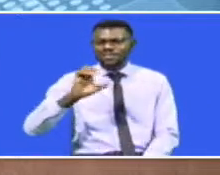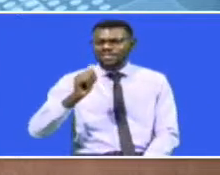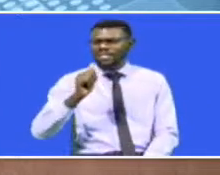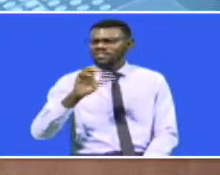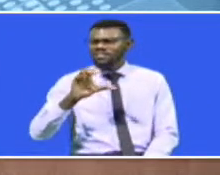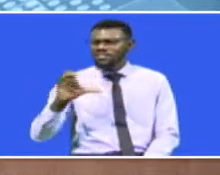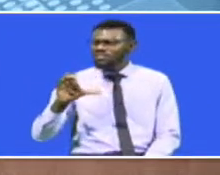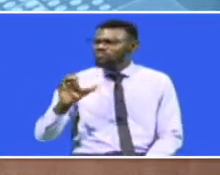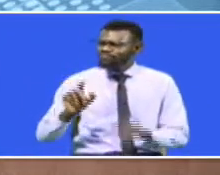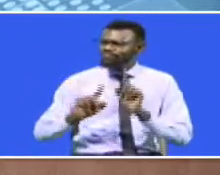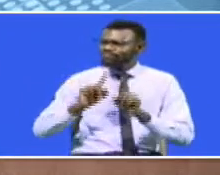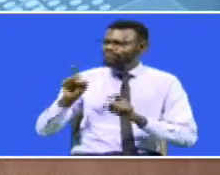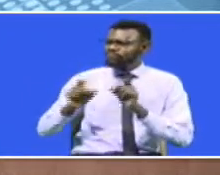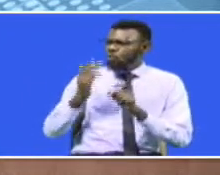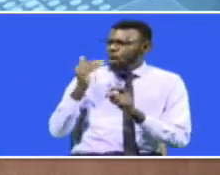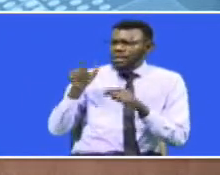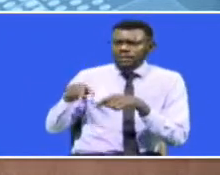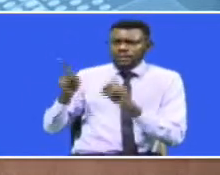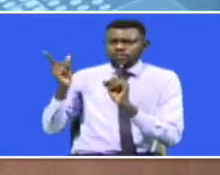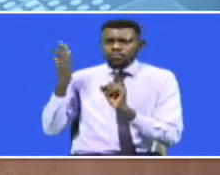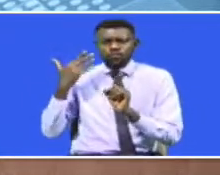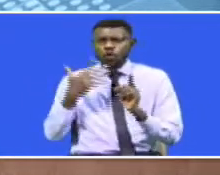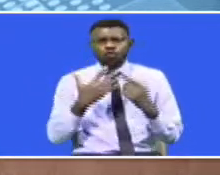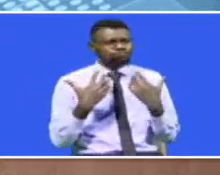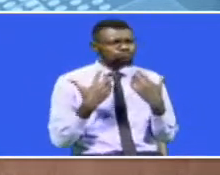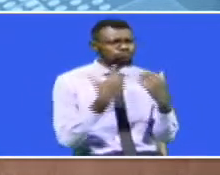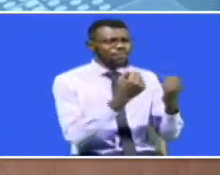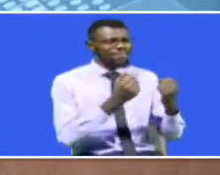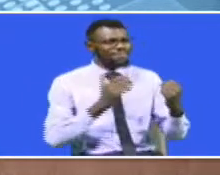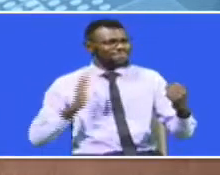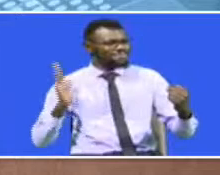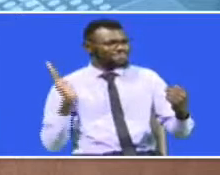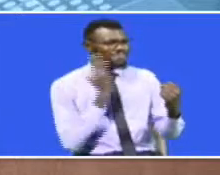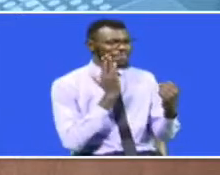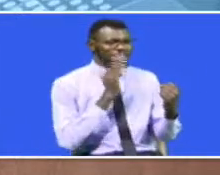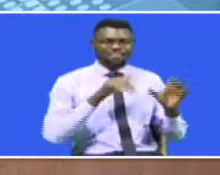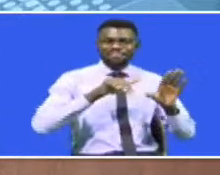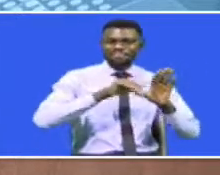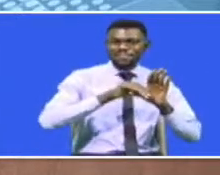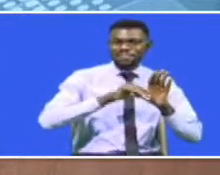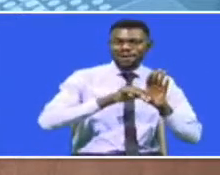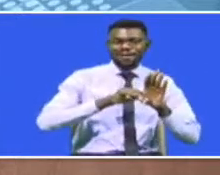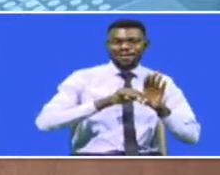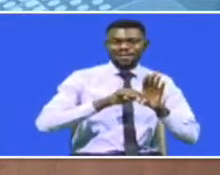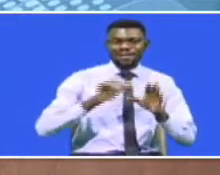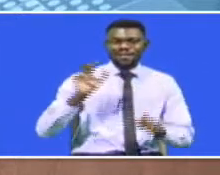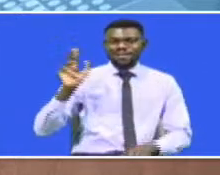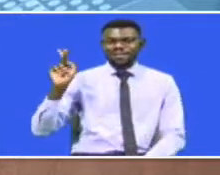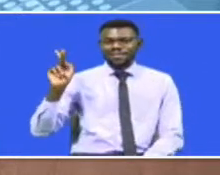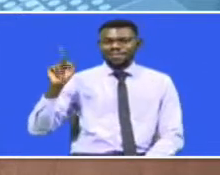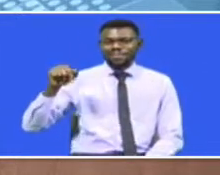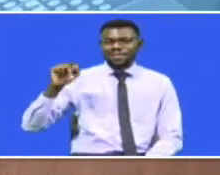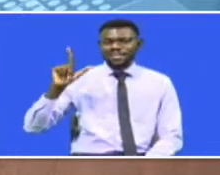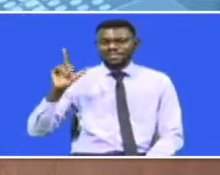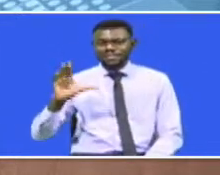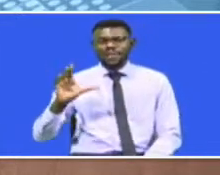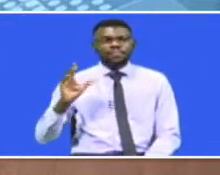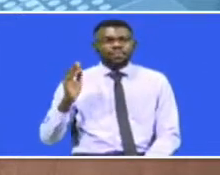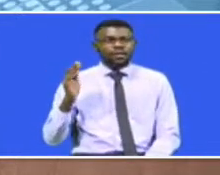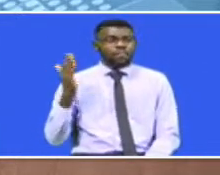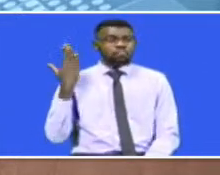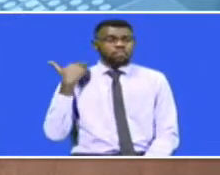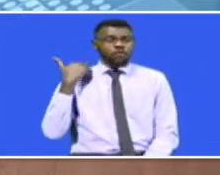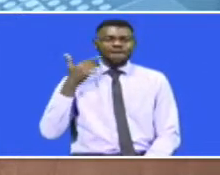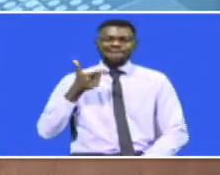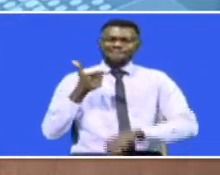allegedly assaulting a staffer of the Kenya Power, or rather KPLC. Now, this comes days after the lawmaker was caught